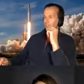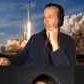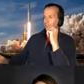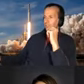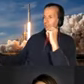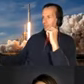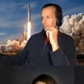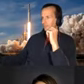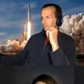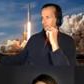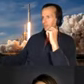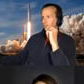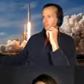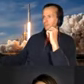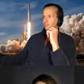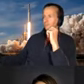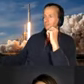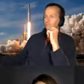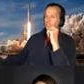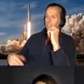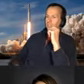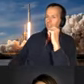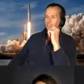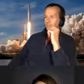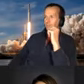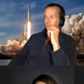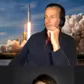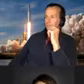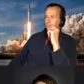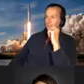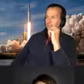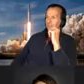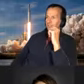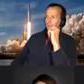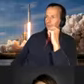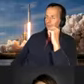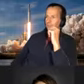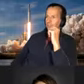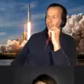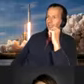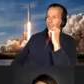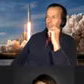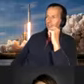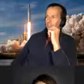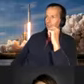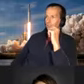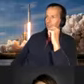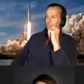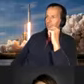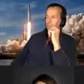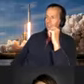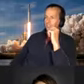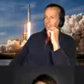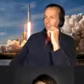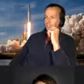power to detect things. As a sort of clinical trial cohort type